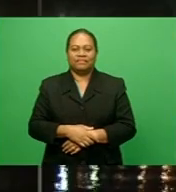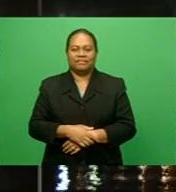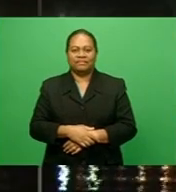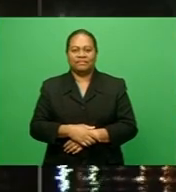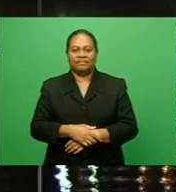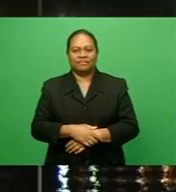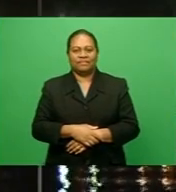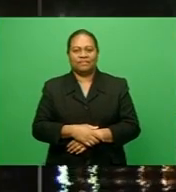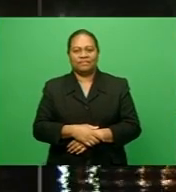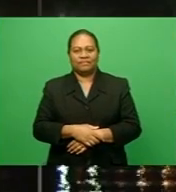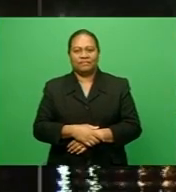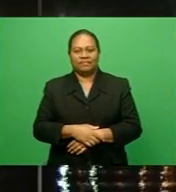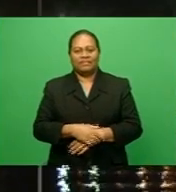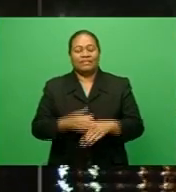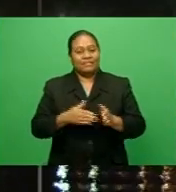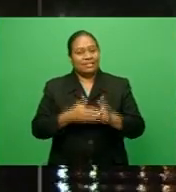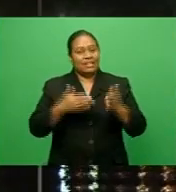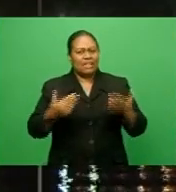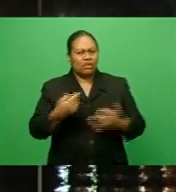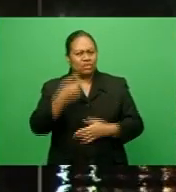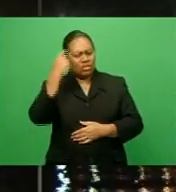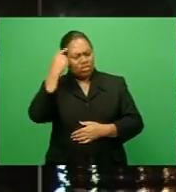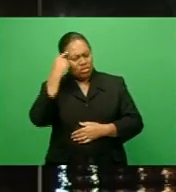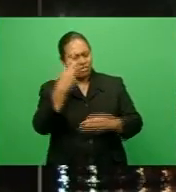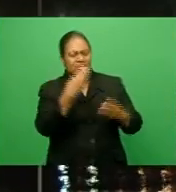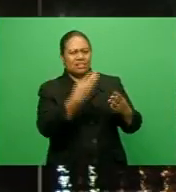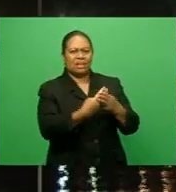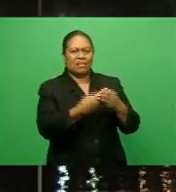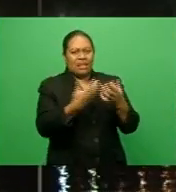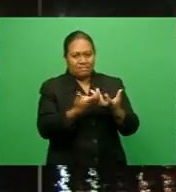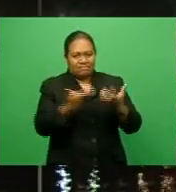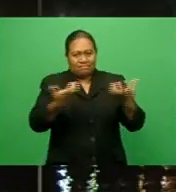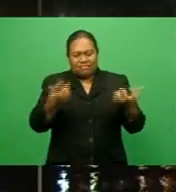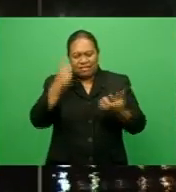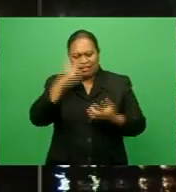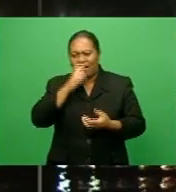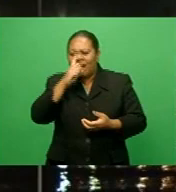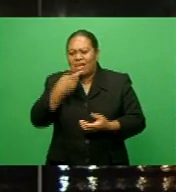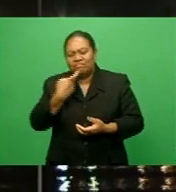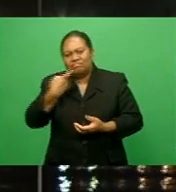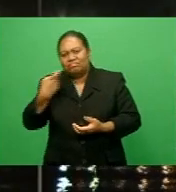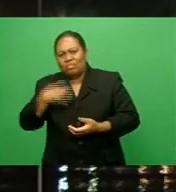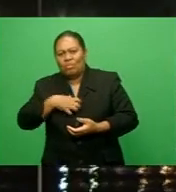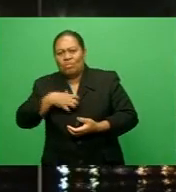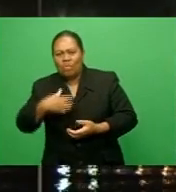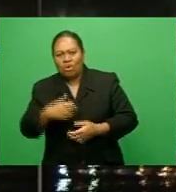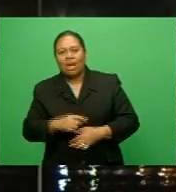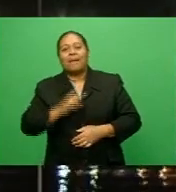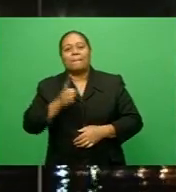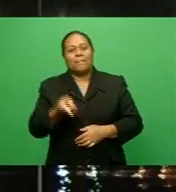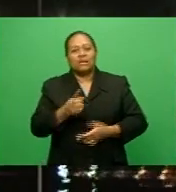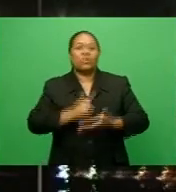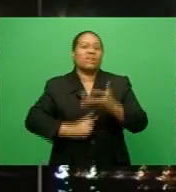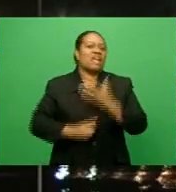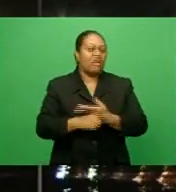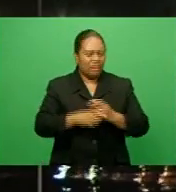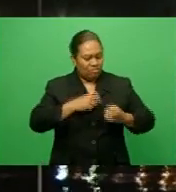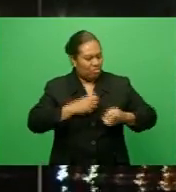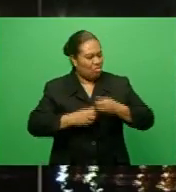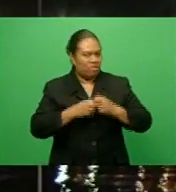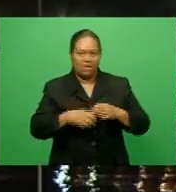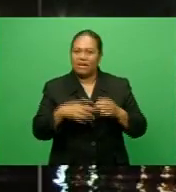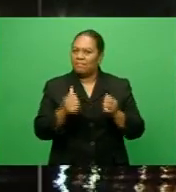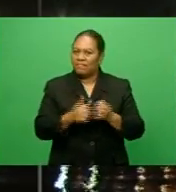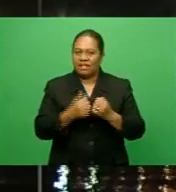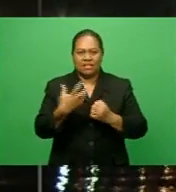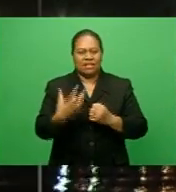News. Just when you thought the Sodelpa split could not attract any more controversy, there's more looming problems for the trouble-riddled